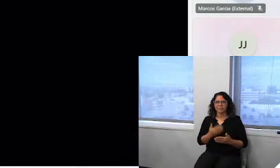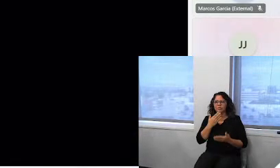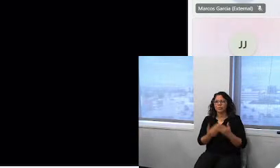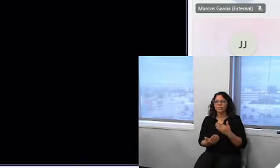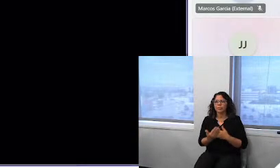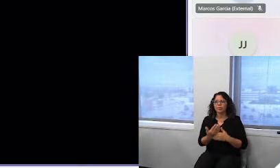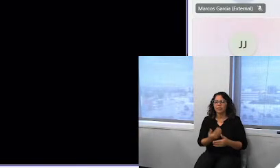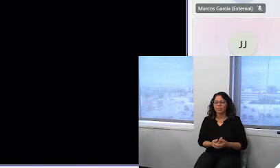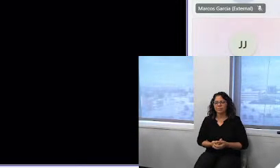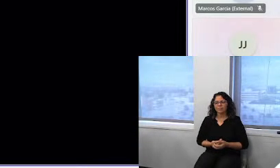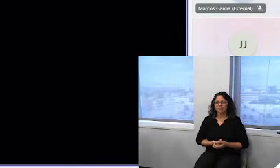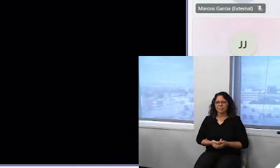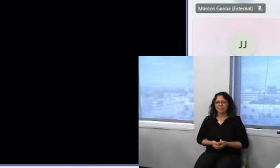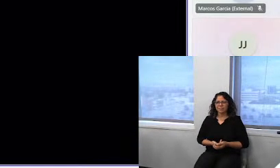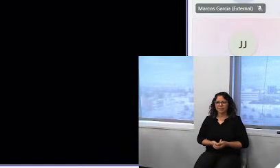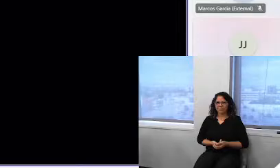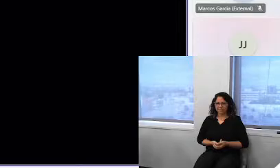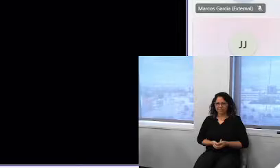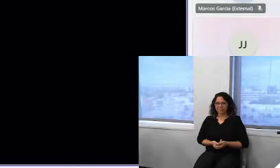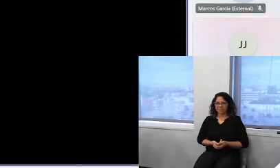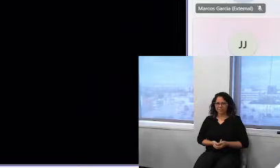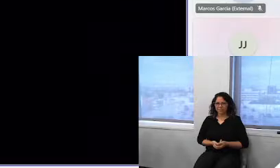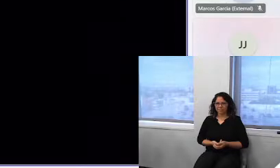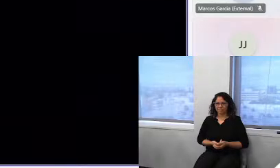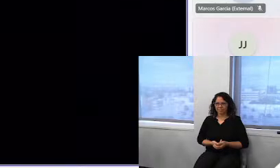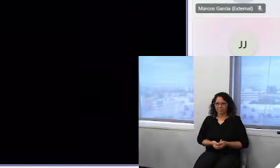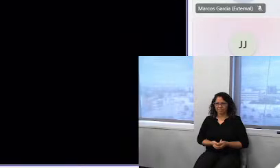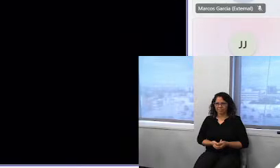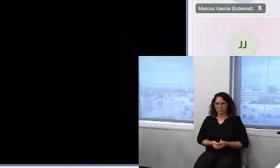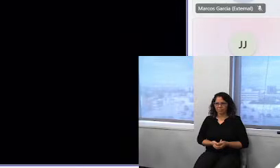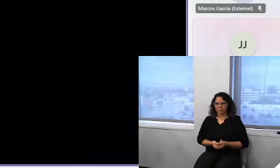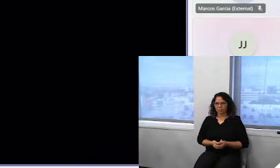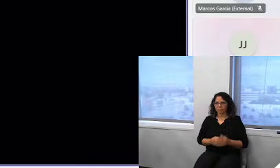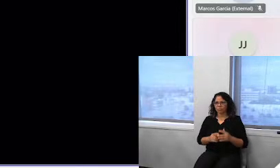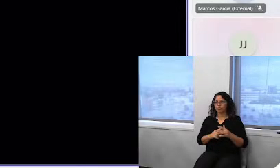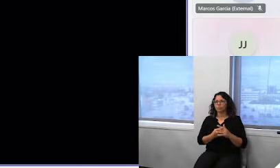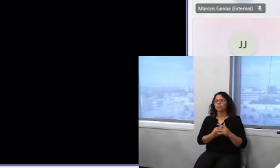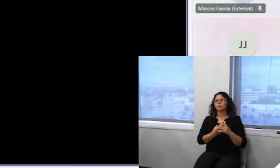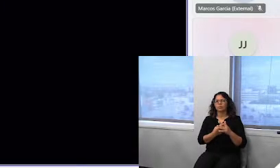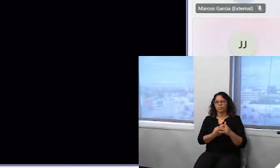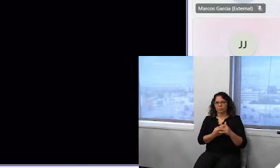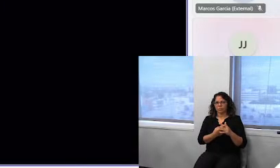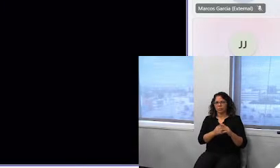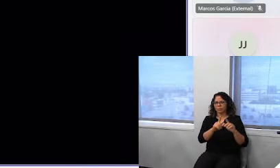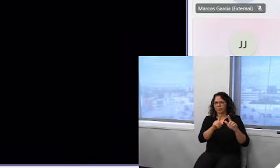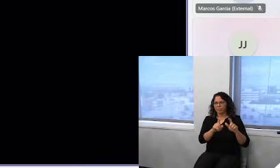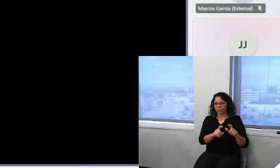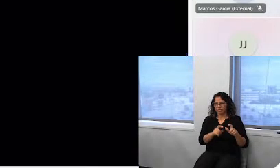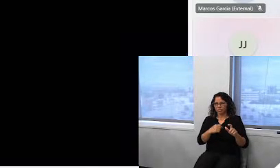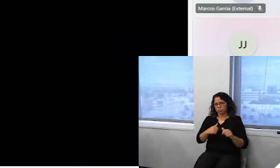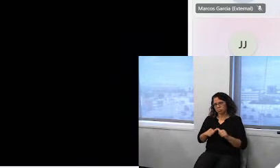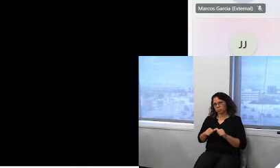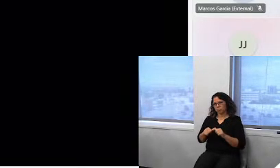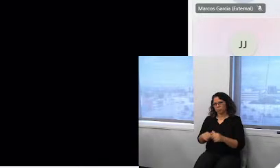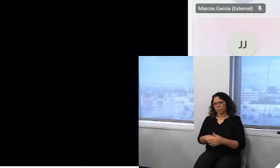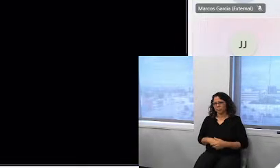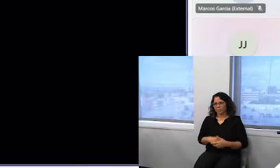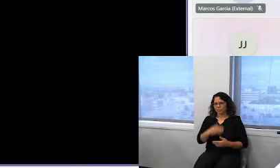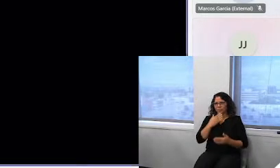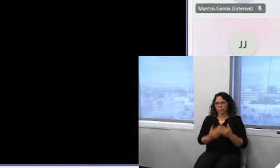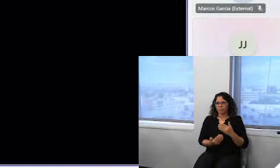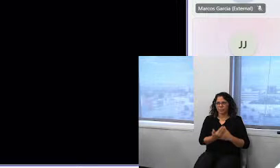Mr. Schiffman will start the questions in this area, and then I will complete them. Mr. Schiffman, good morning. Good morning.